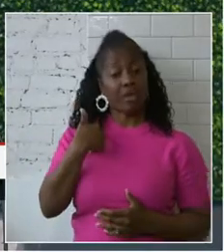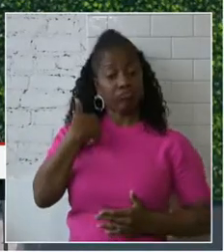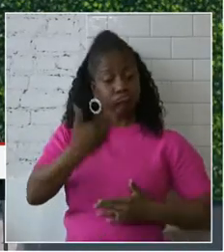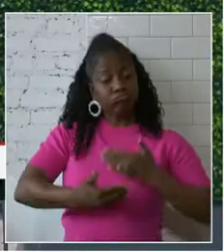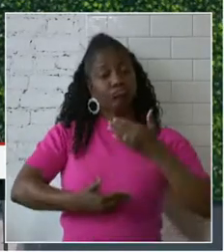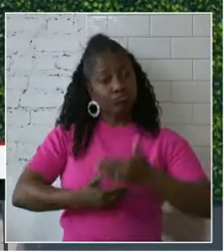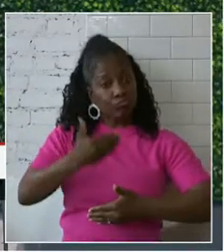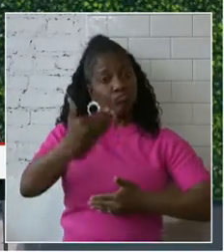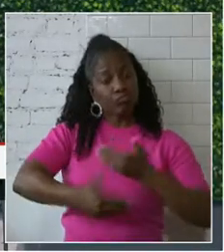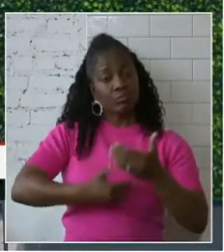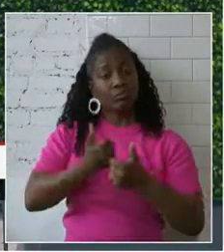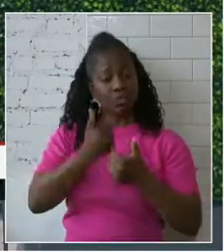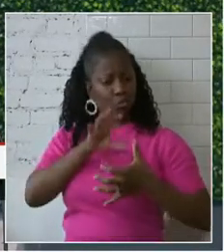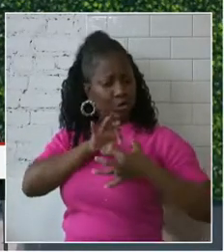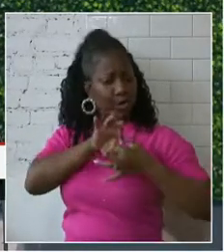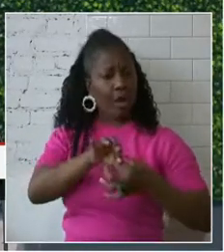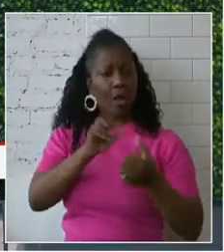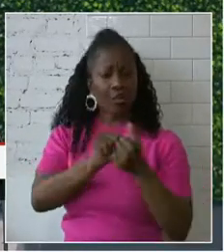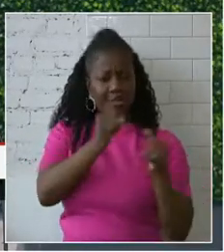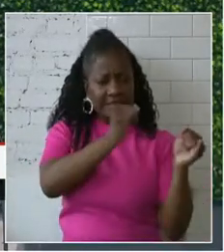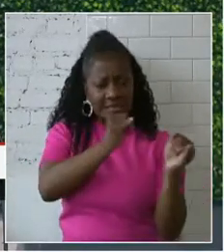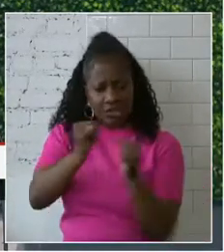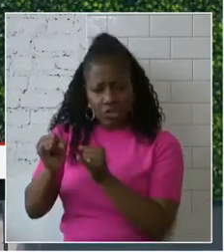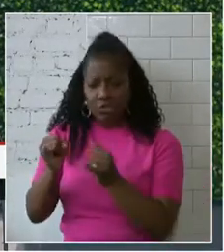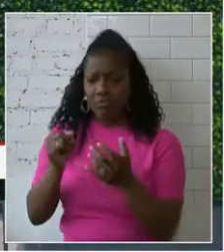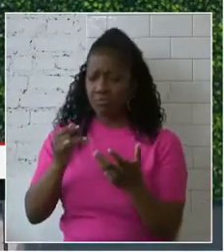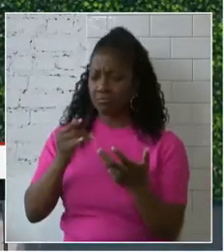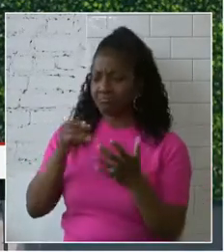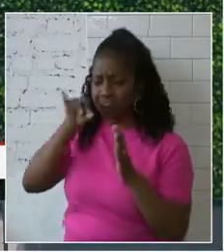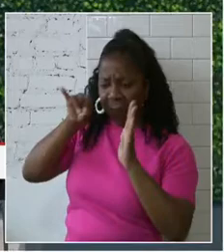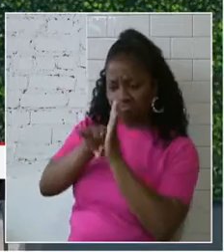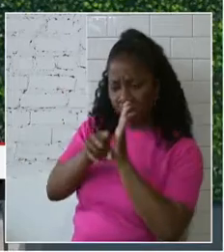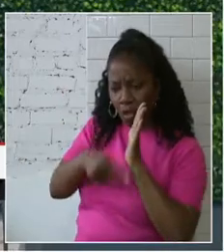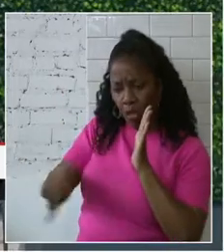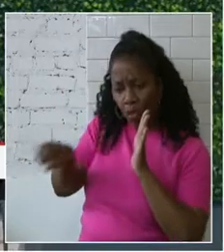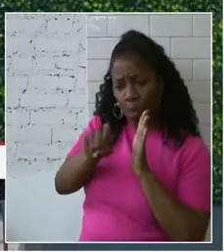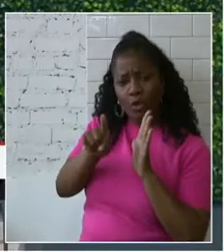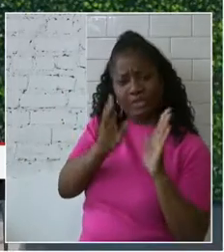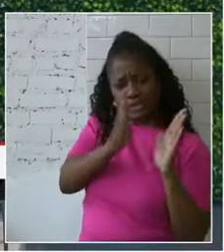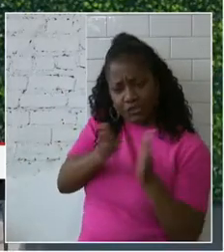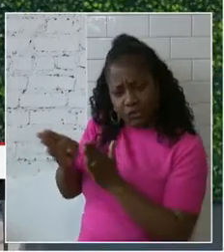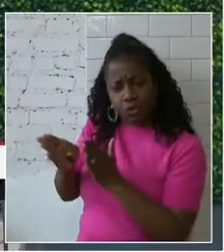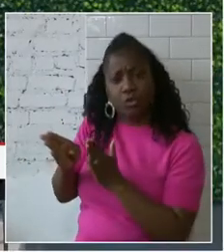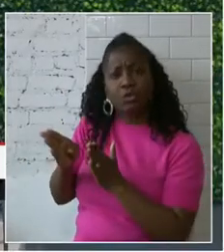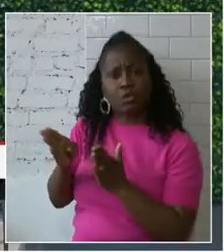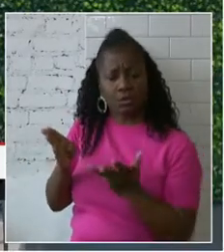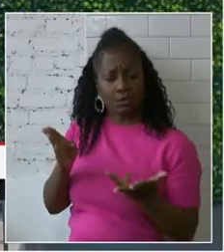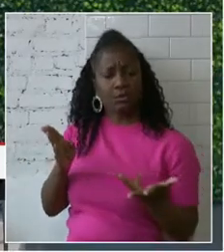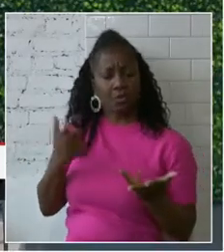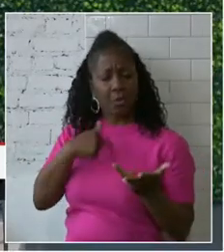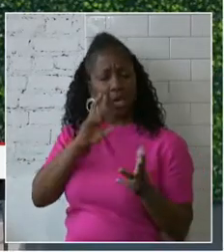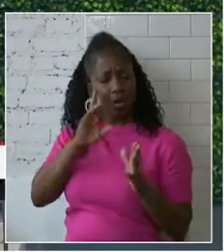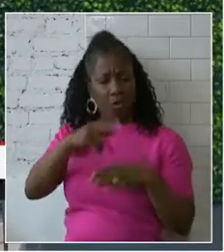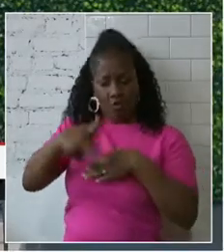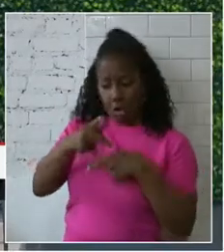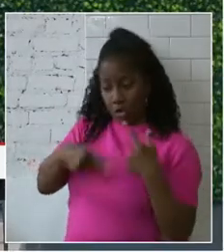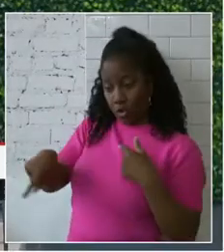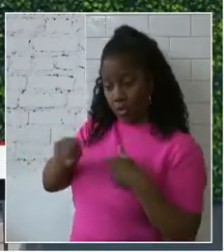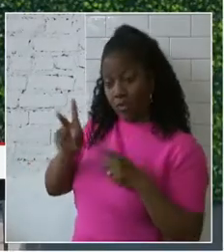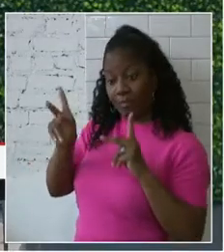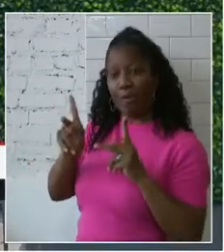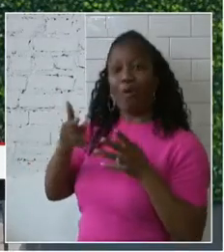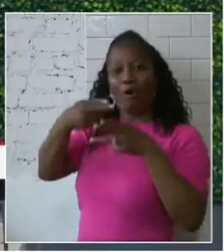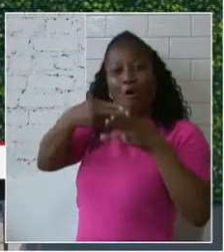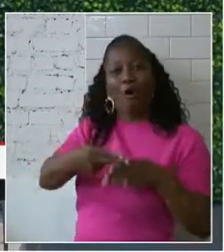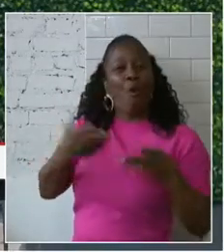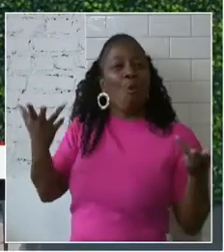rolling by connecting each identified individual we refer to them as people of